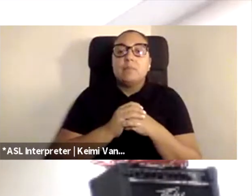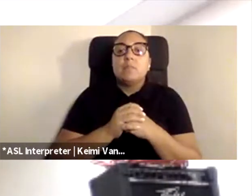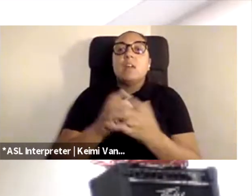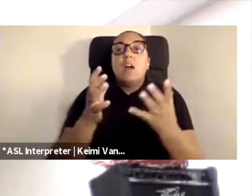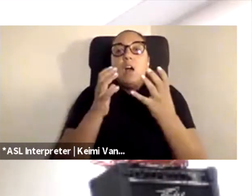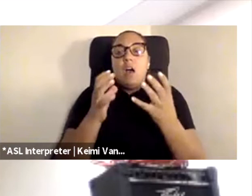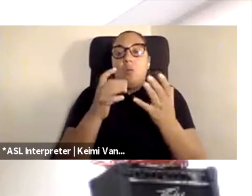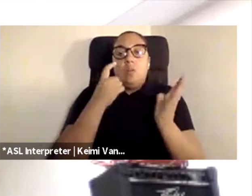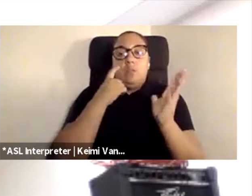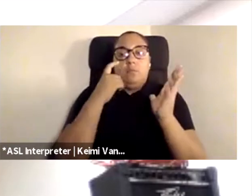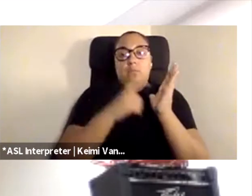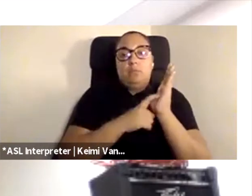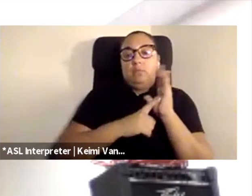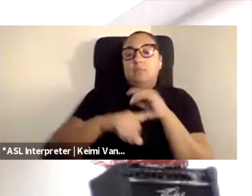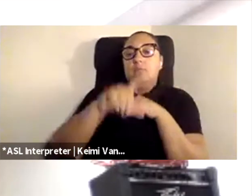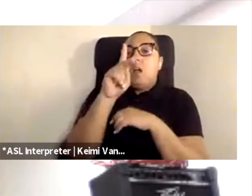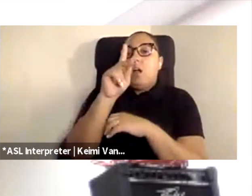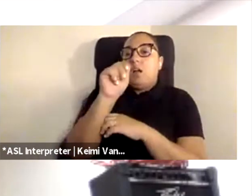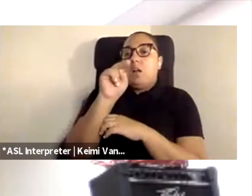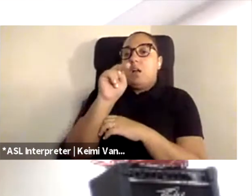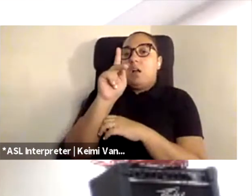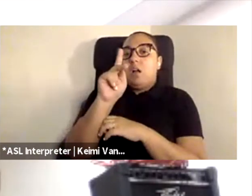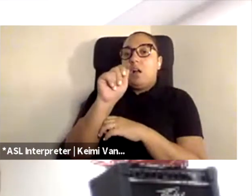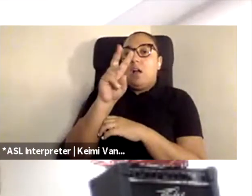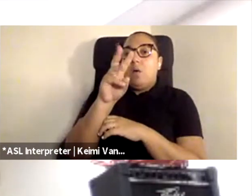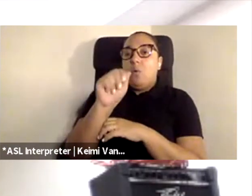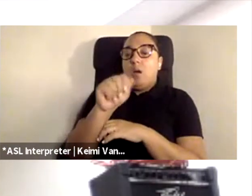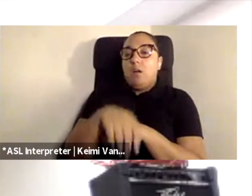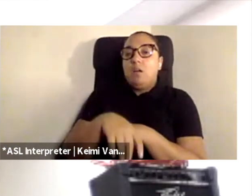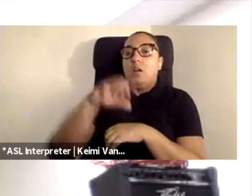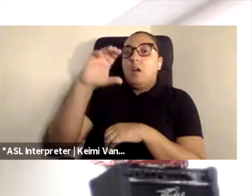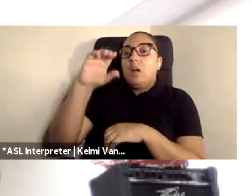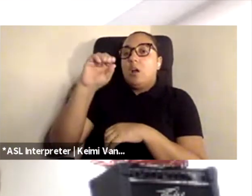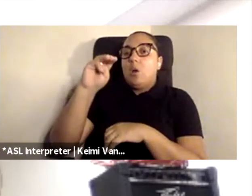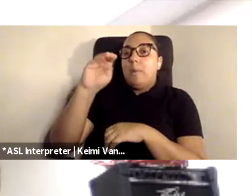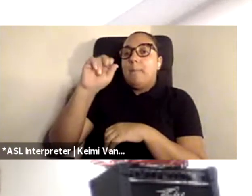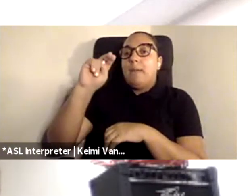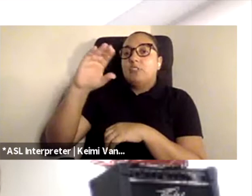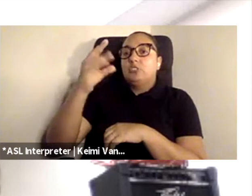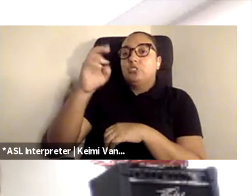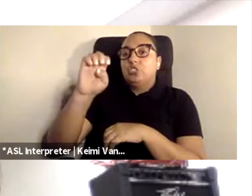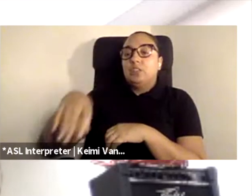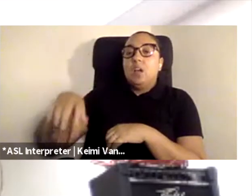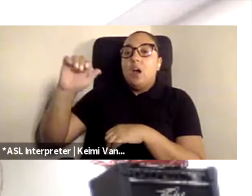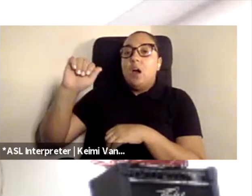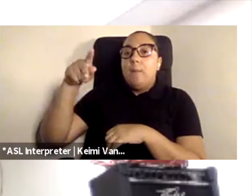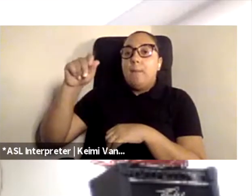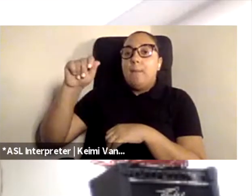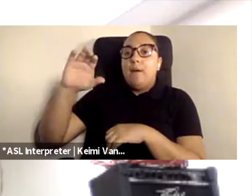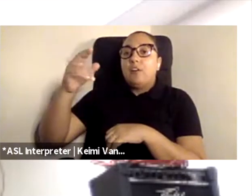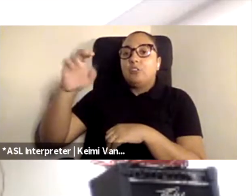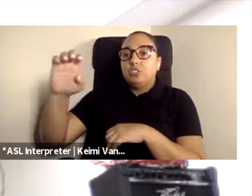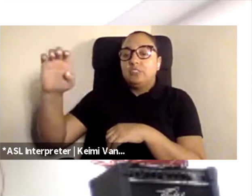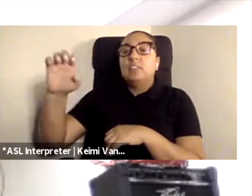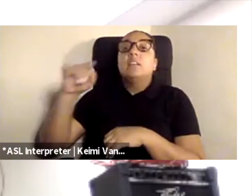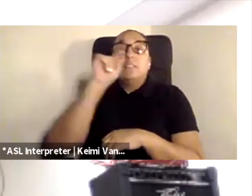Comanche, Apache, and all the Indigenous peoples and communities who have been or have become a part of